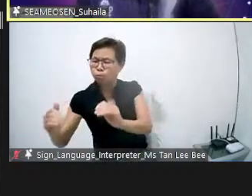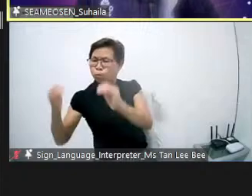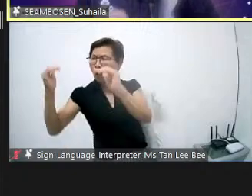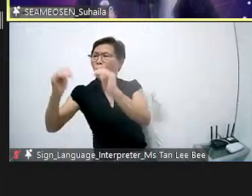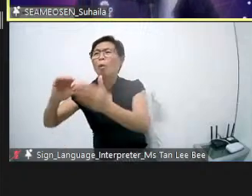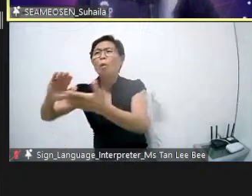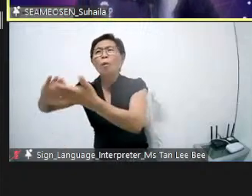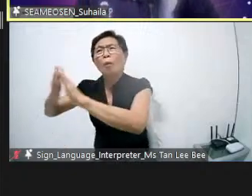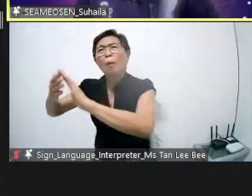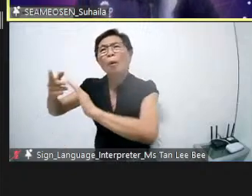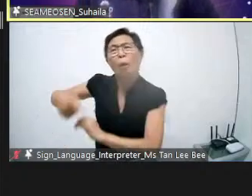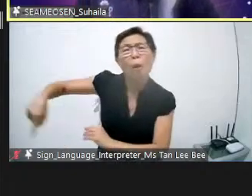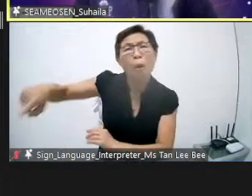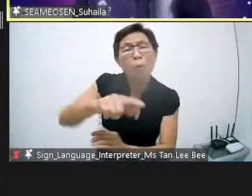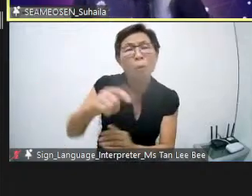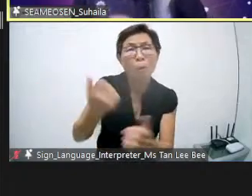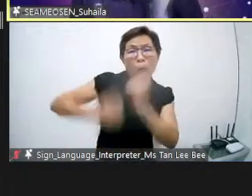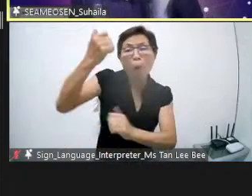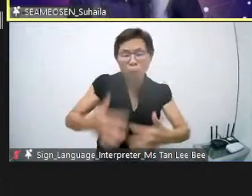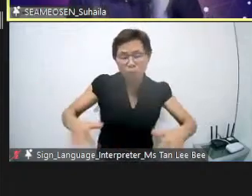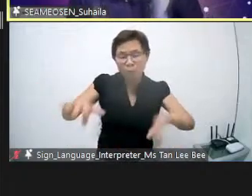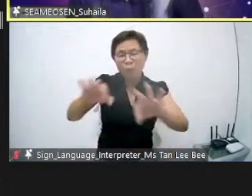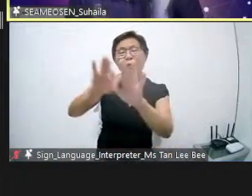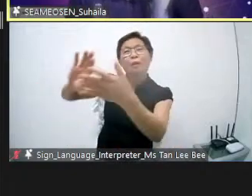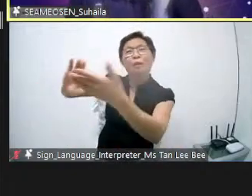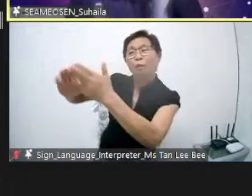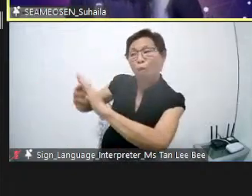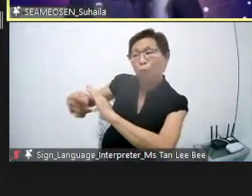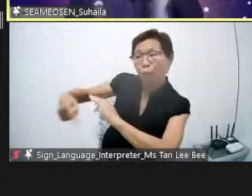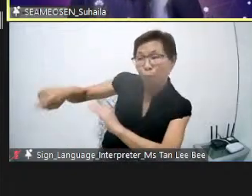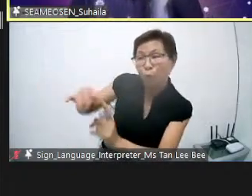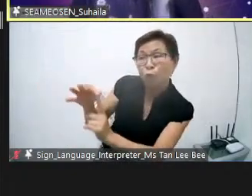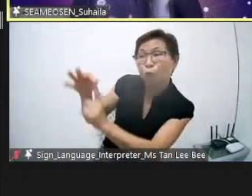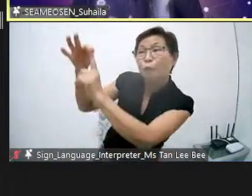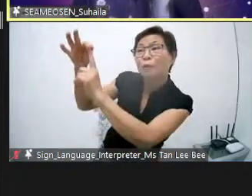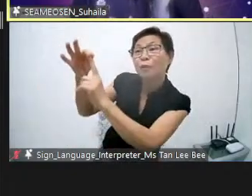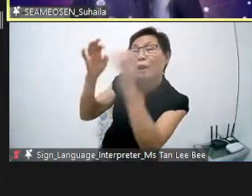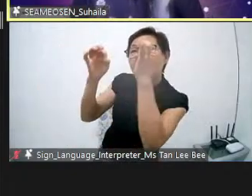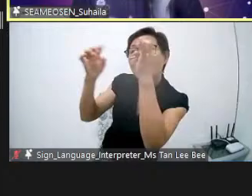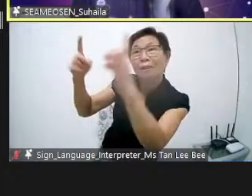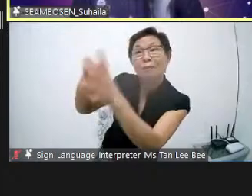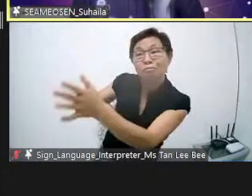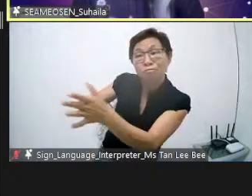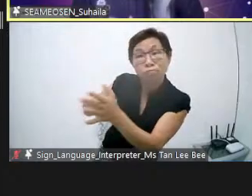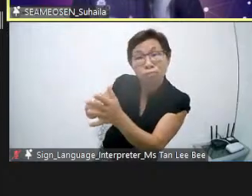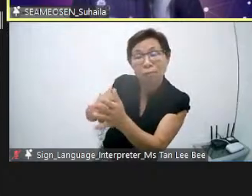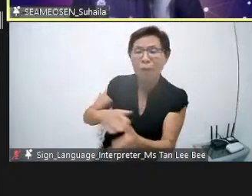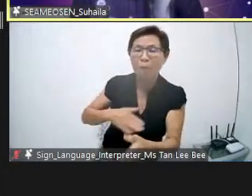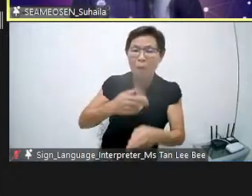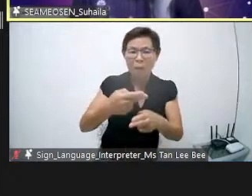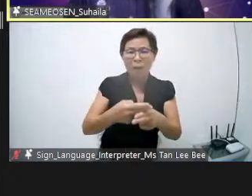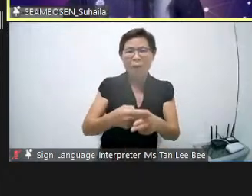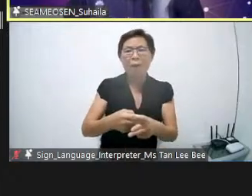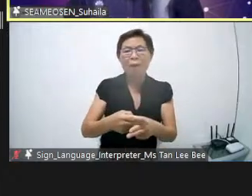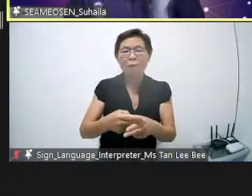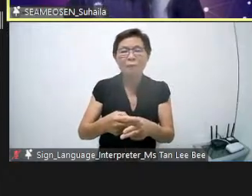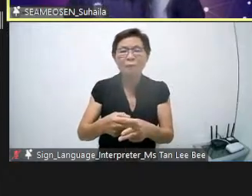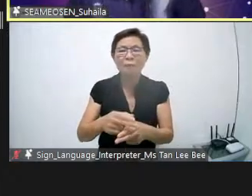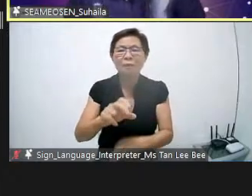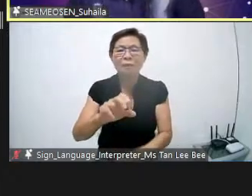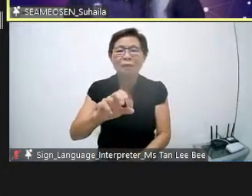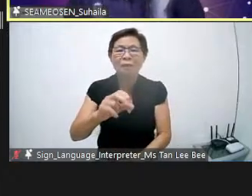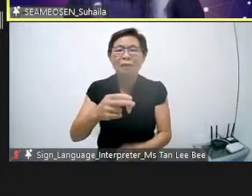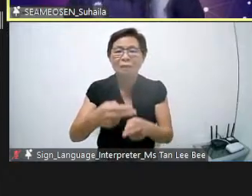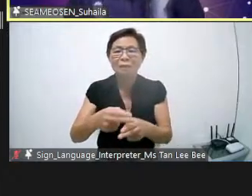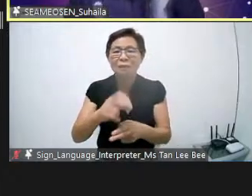them? Most particularly, the community with special educational needs. My name is Wala Muhammad, Program